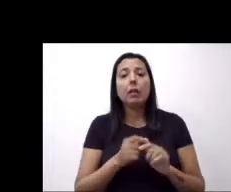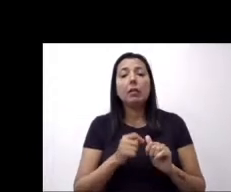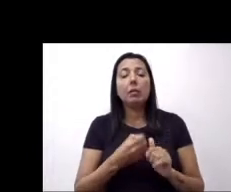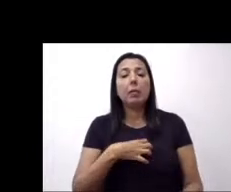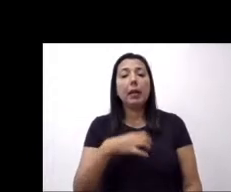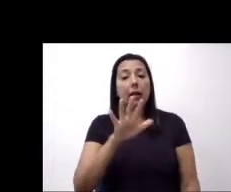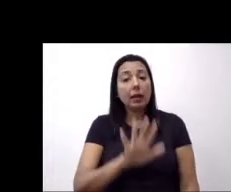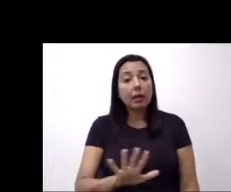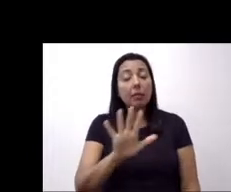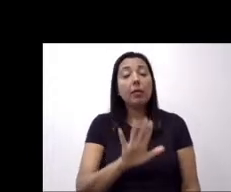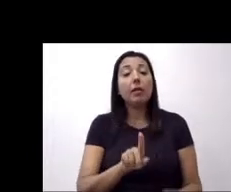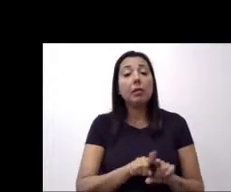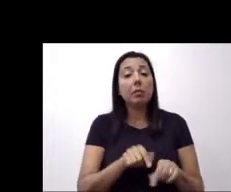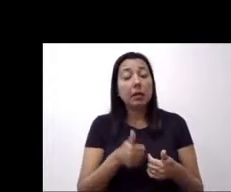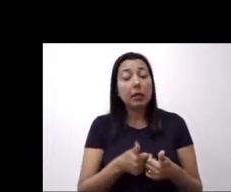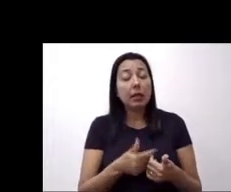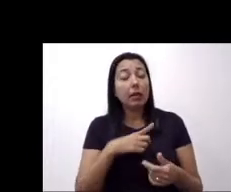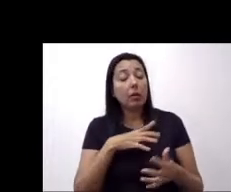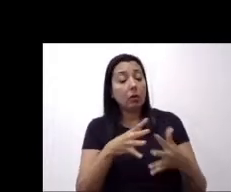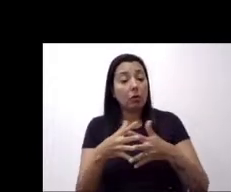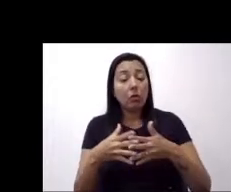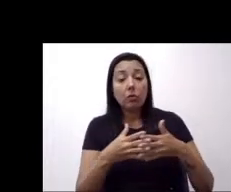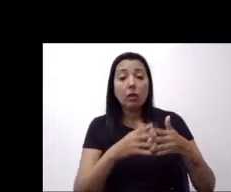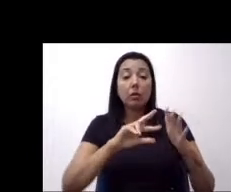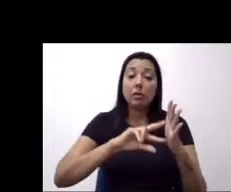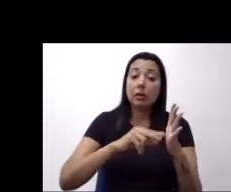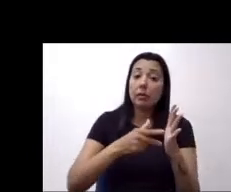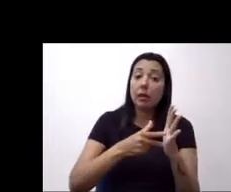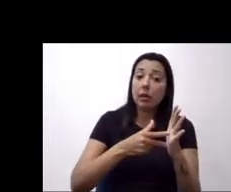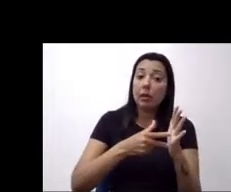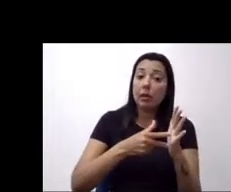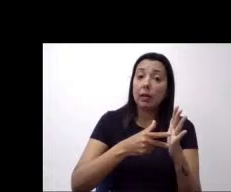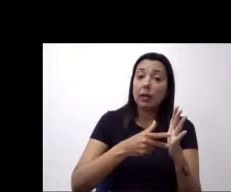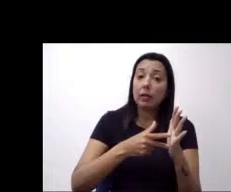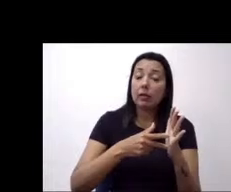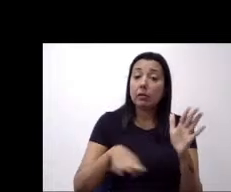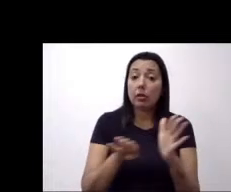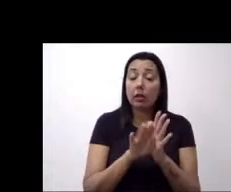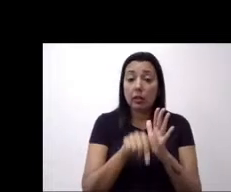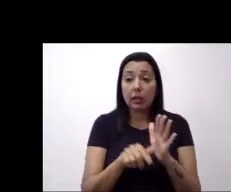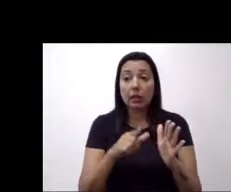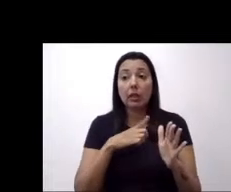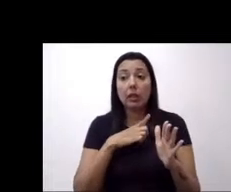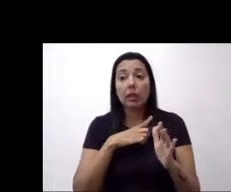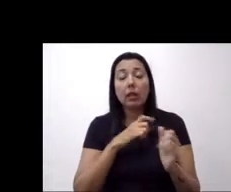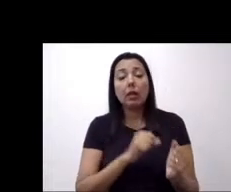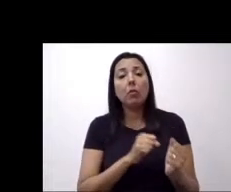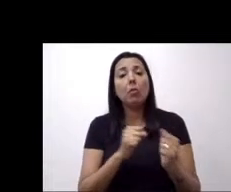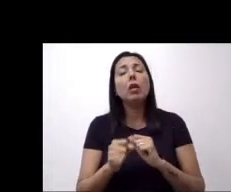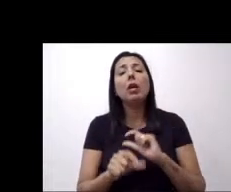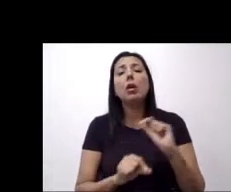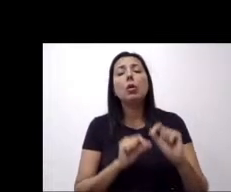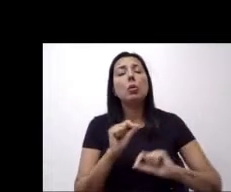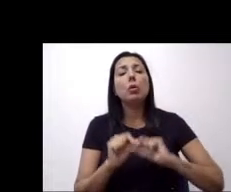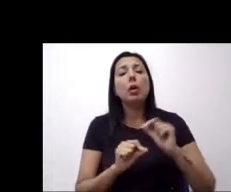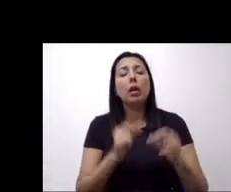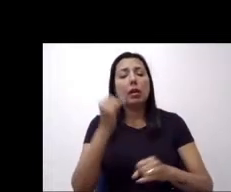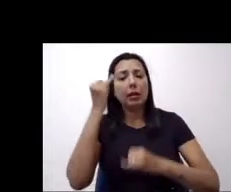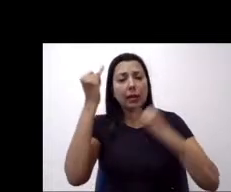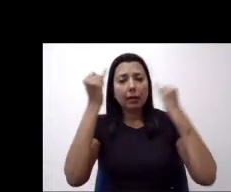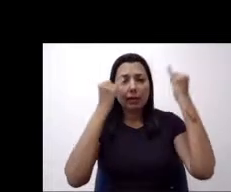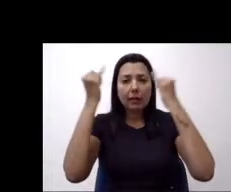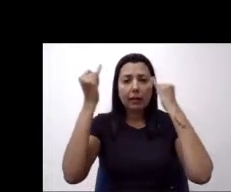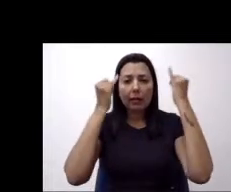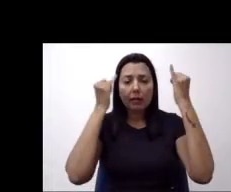conflict, linked to the meaning ownership and the meaning power in the same time. So it's to consider policy process